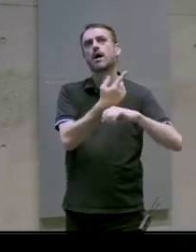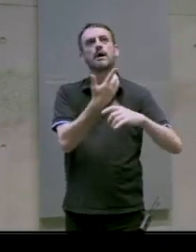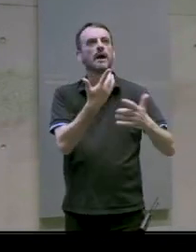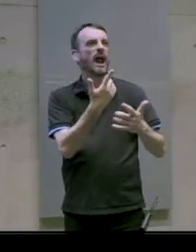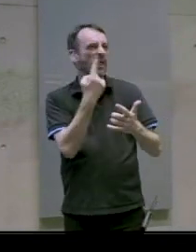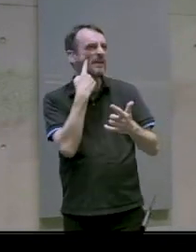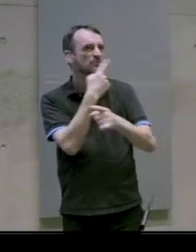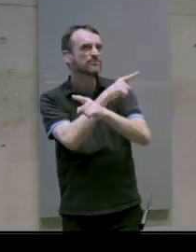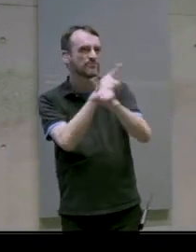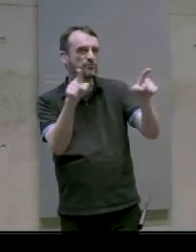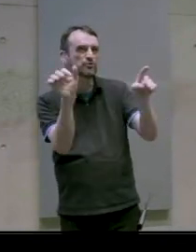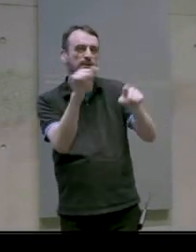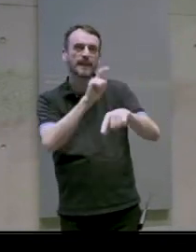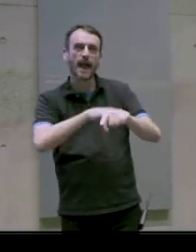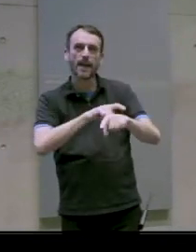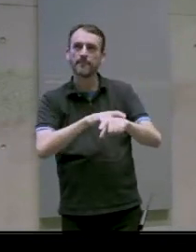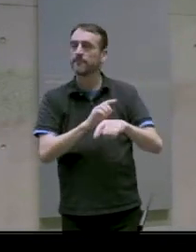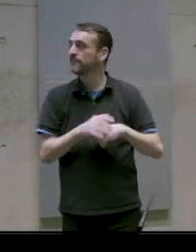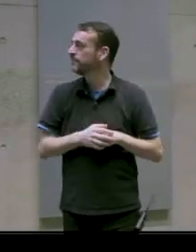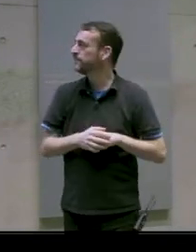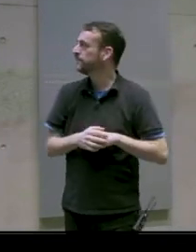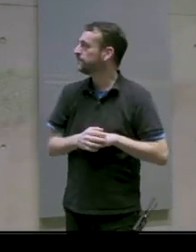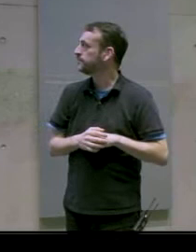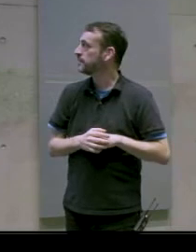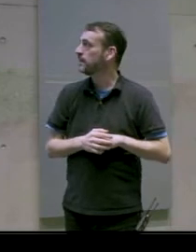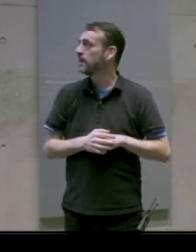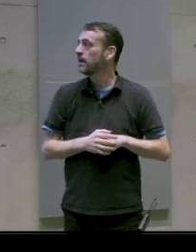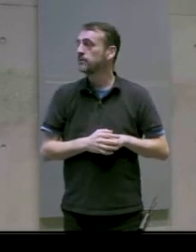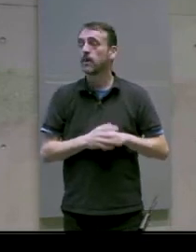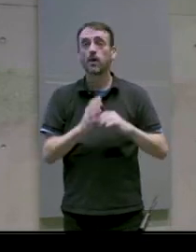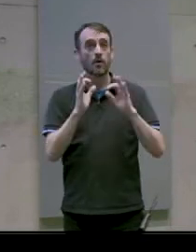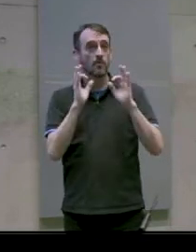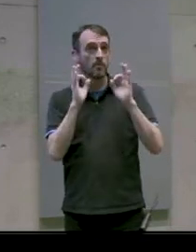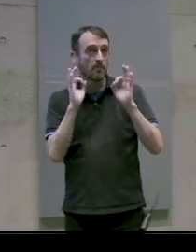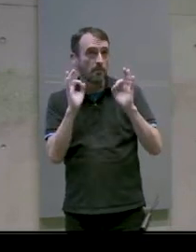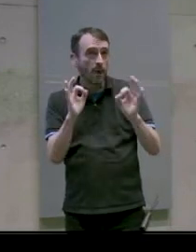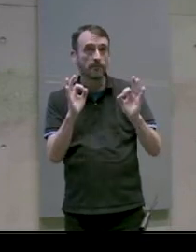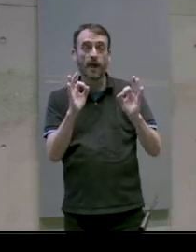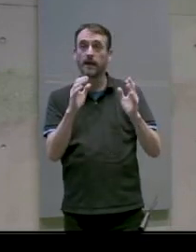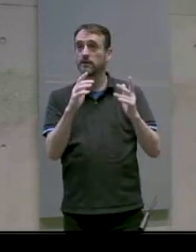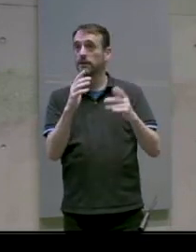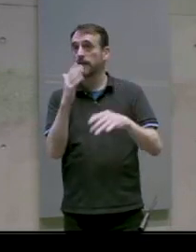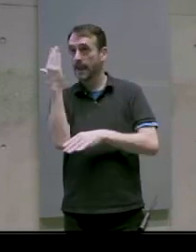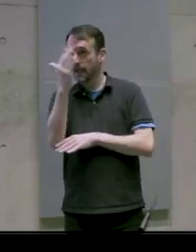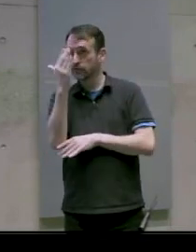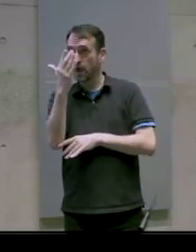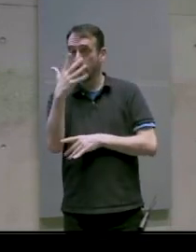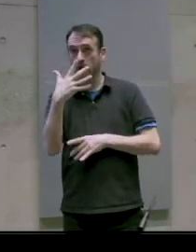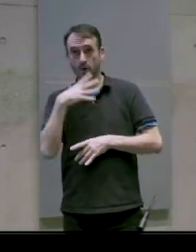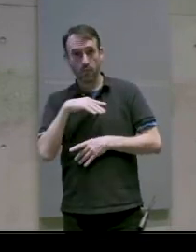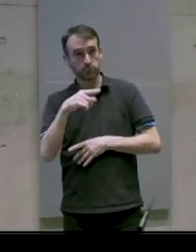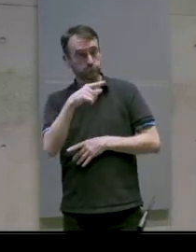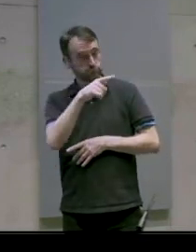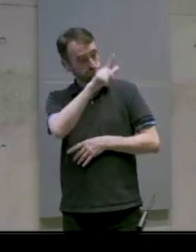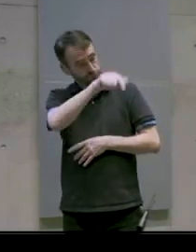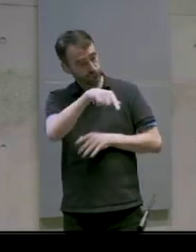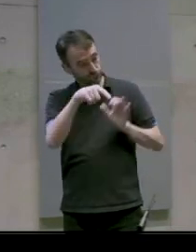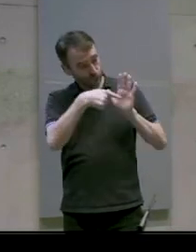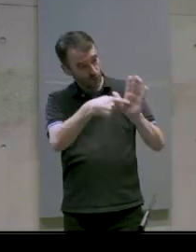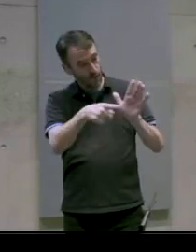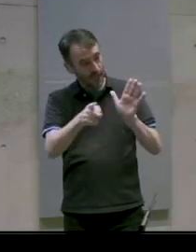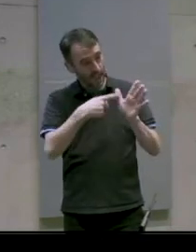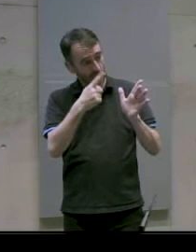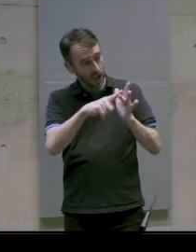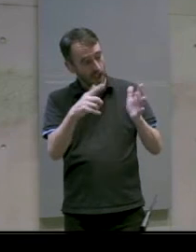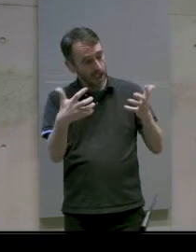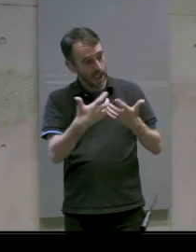be able to just do this, which is perfect for a sort of a lecture or something. If you just wanted to show someone how to use AI and to make it so that